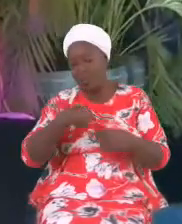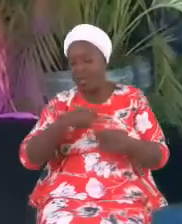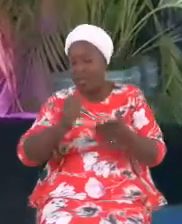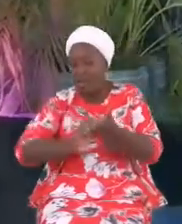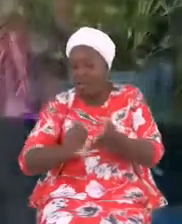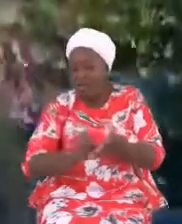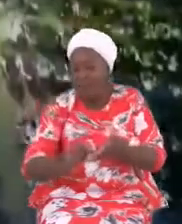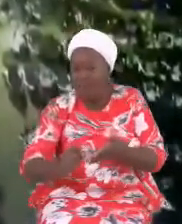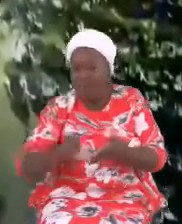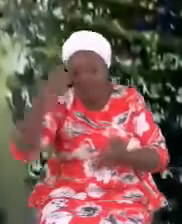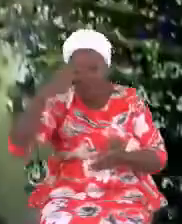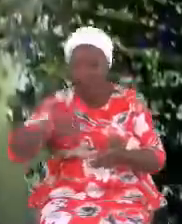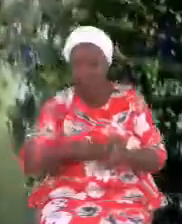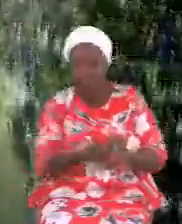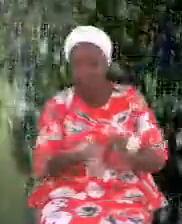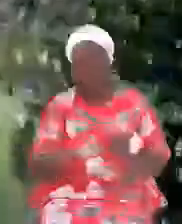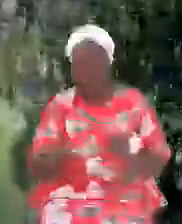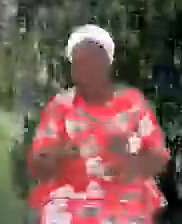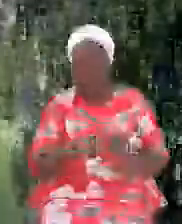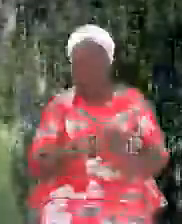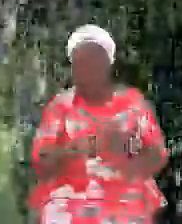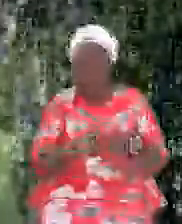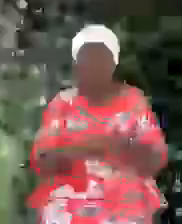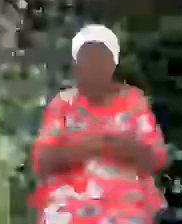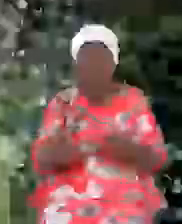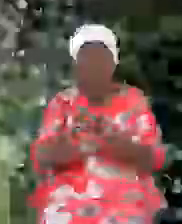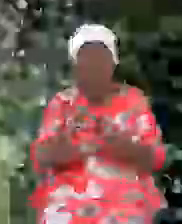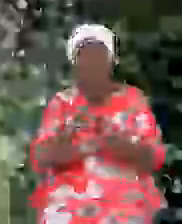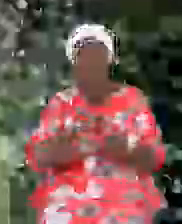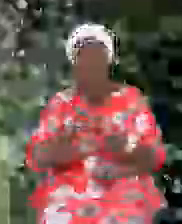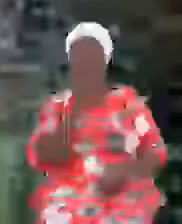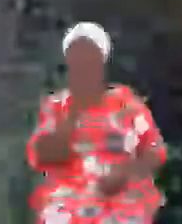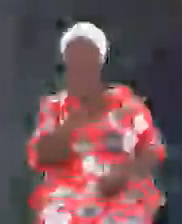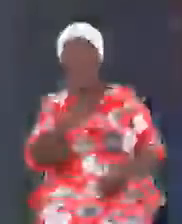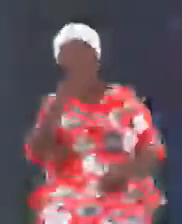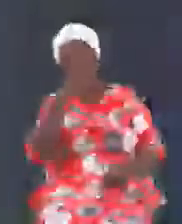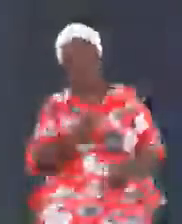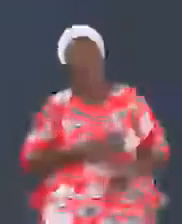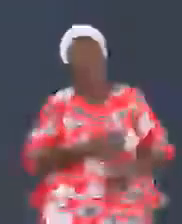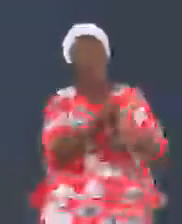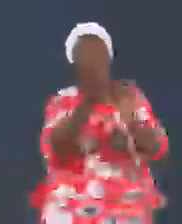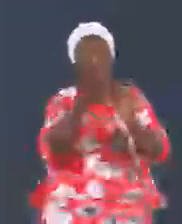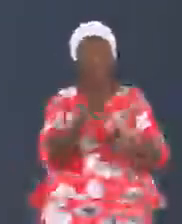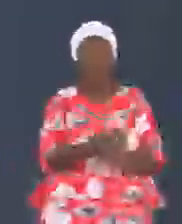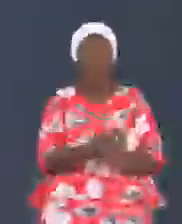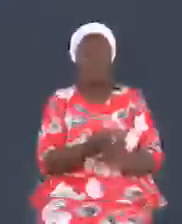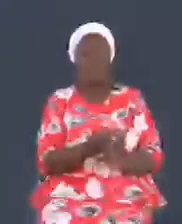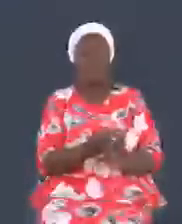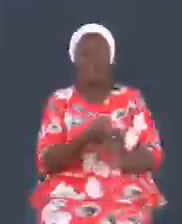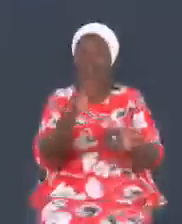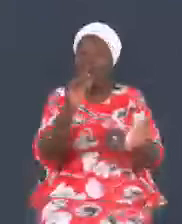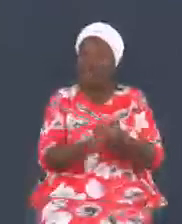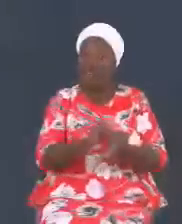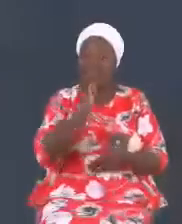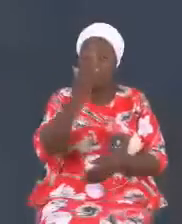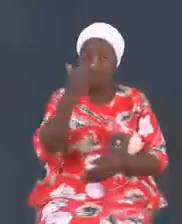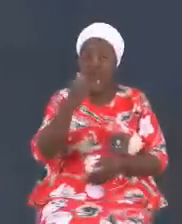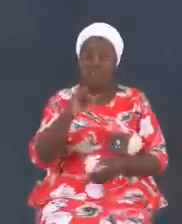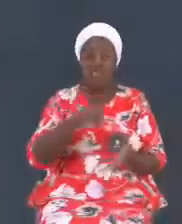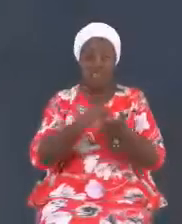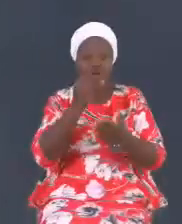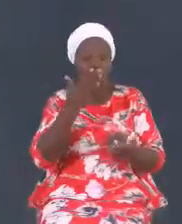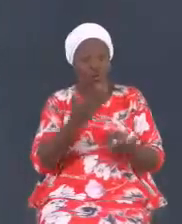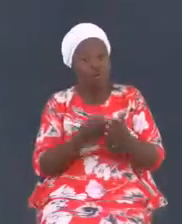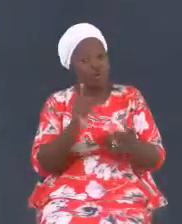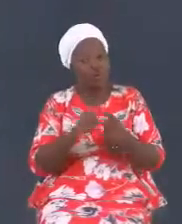for these words are true and faithful. That's why it's good to prepare